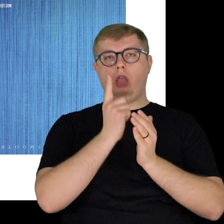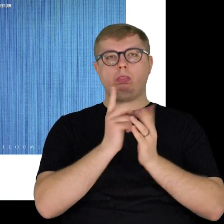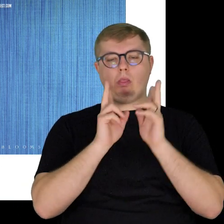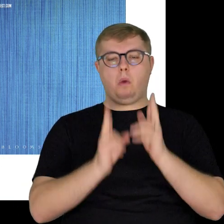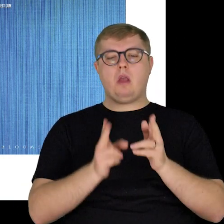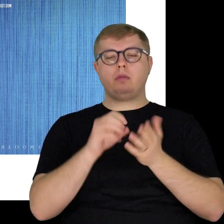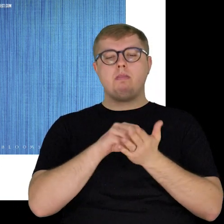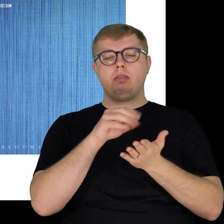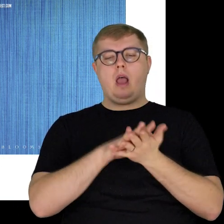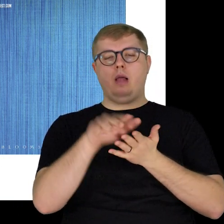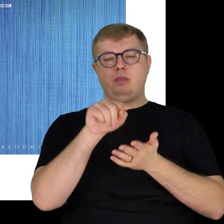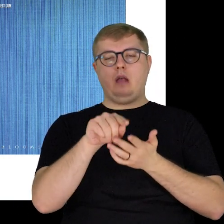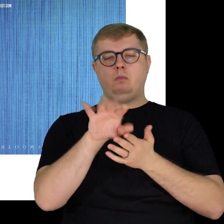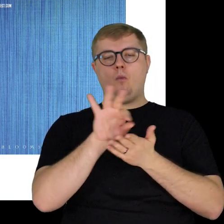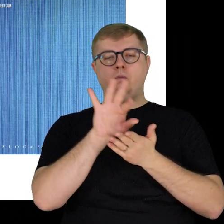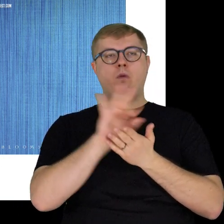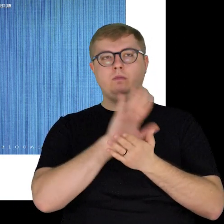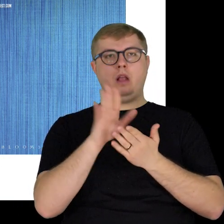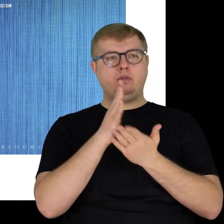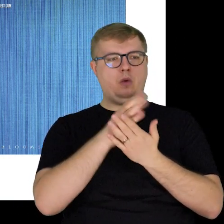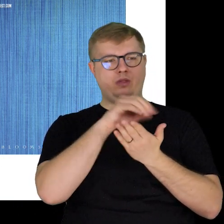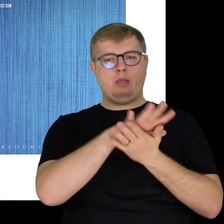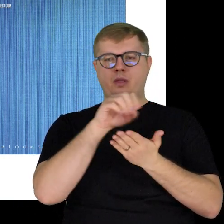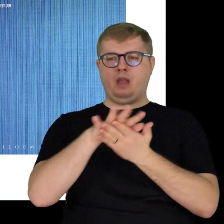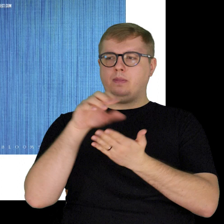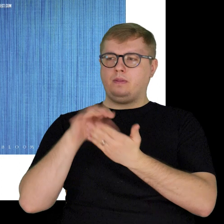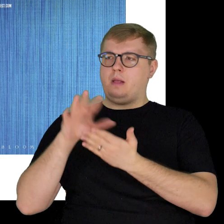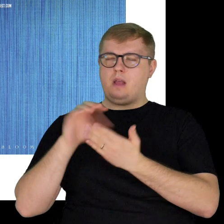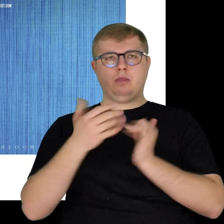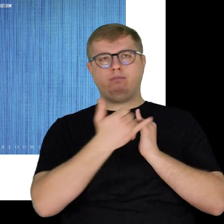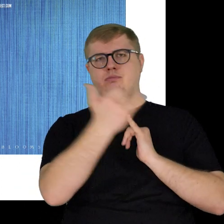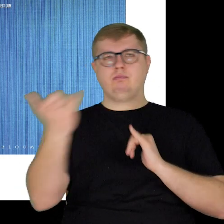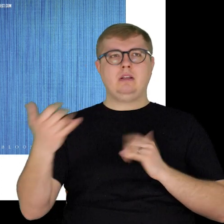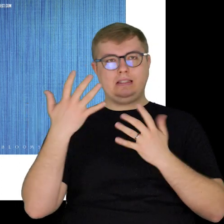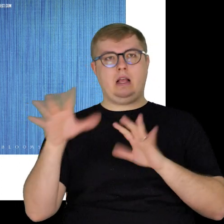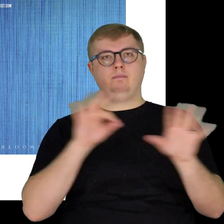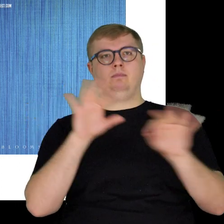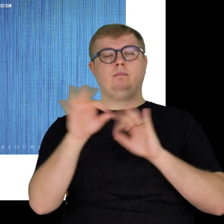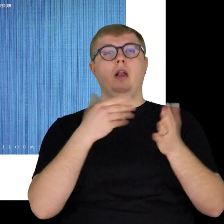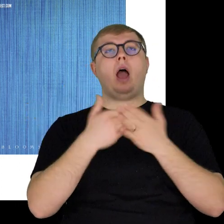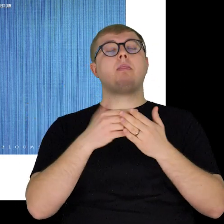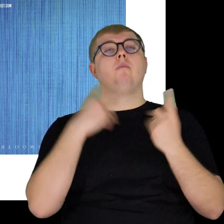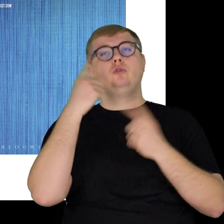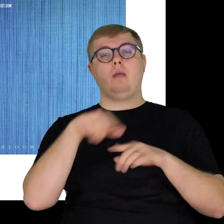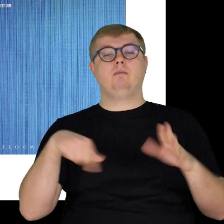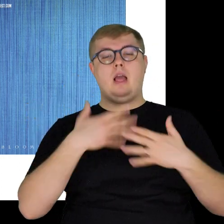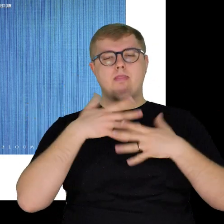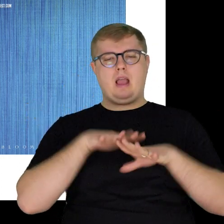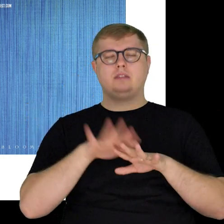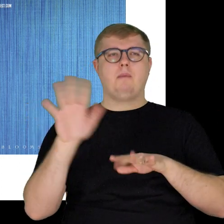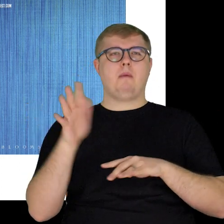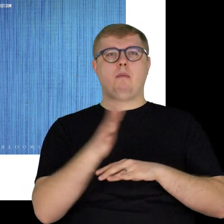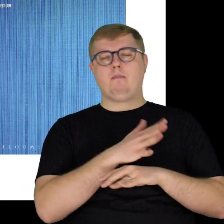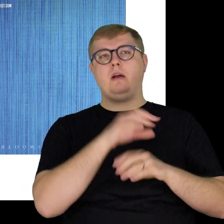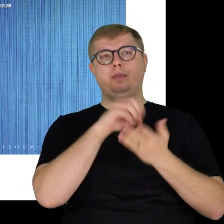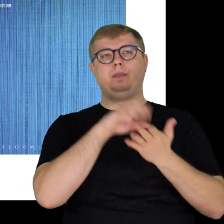really are really keen of thinking the integration of diverse data. That is, could